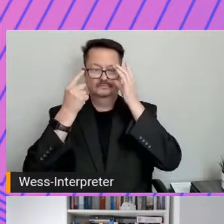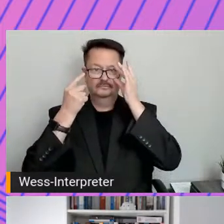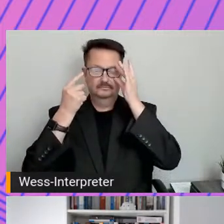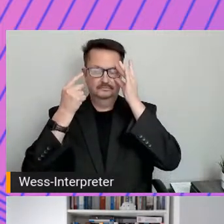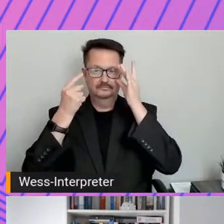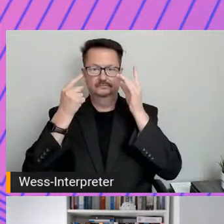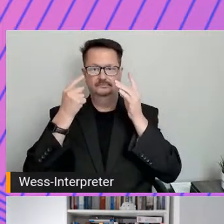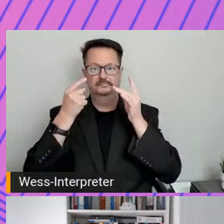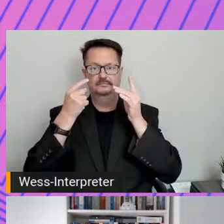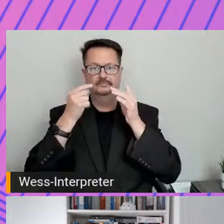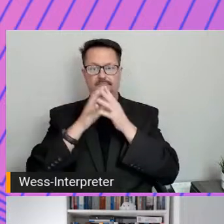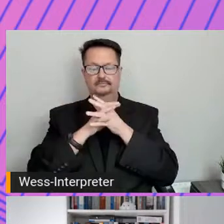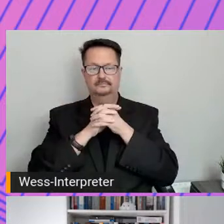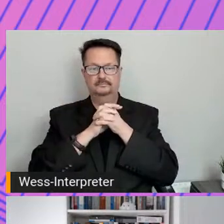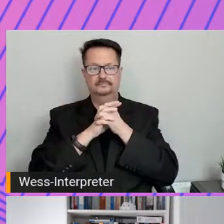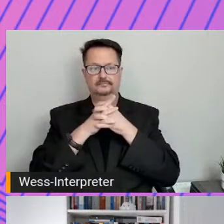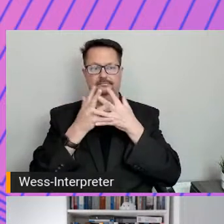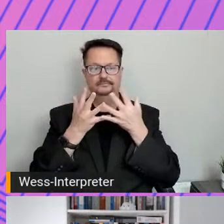an